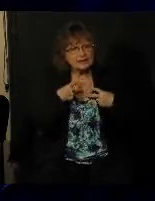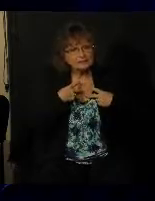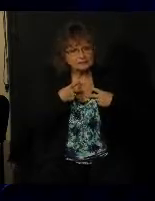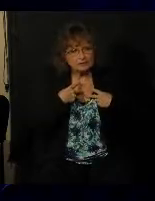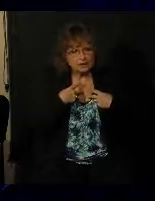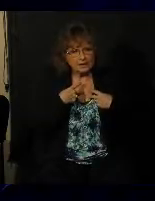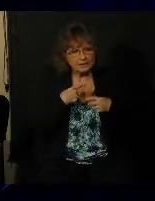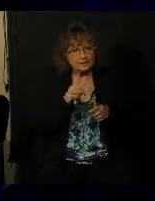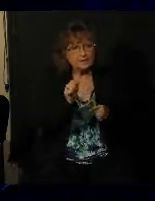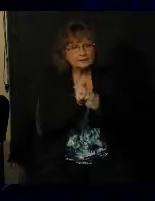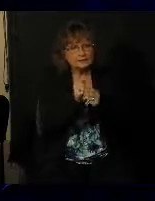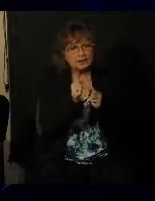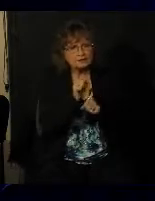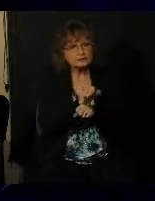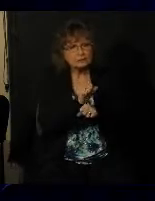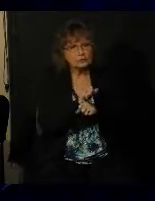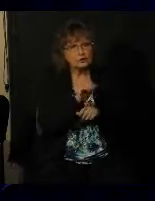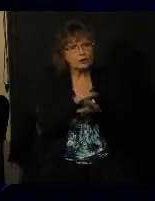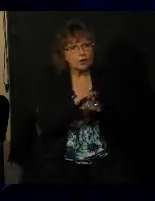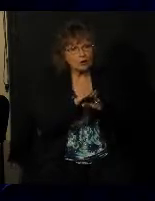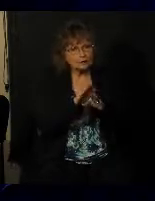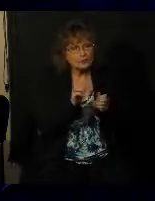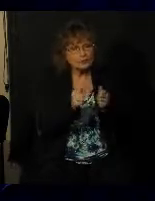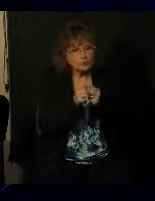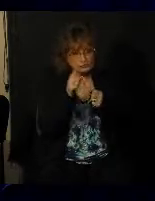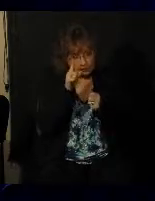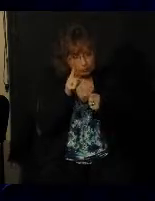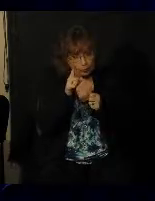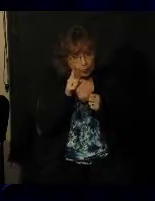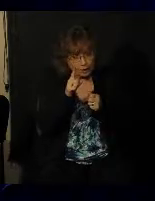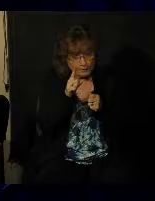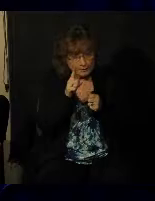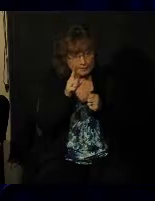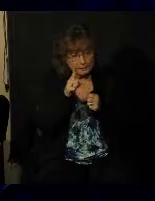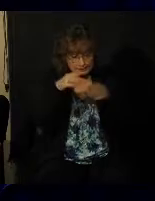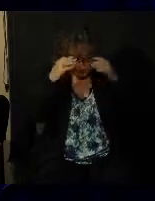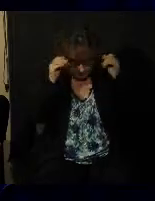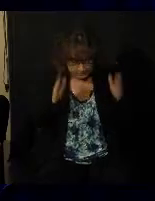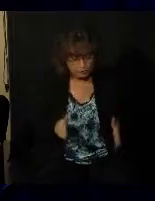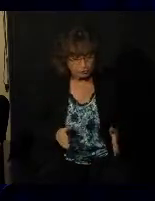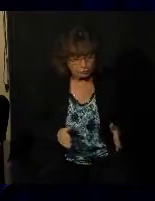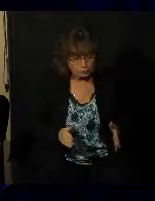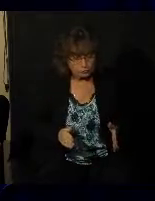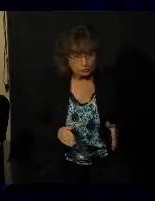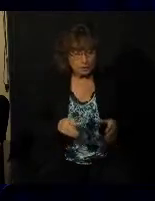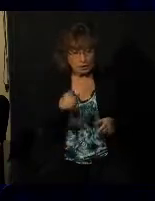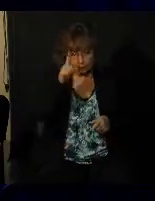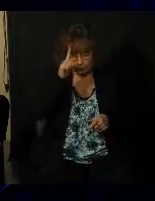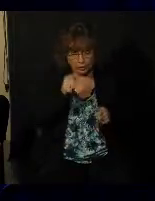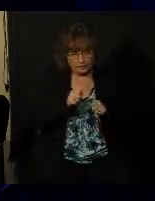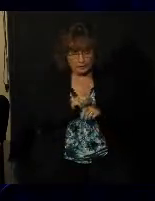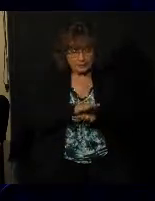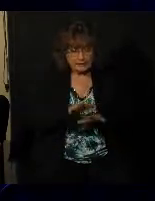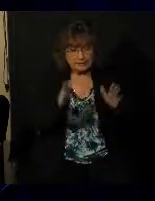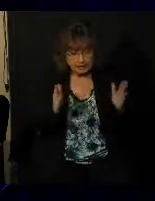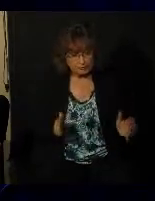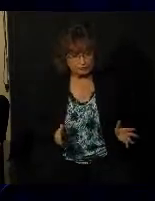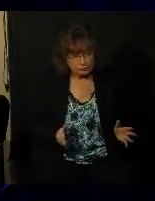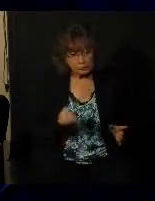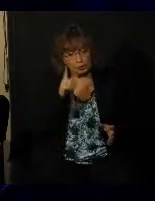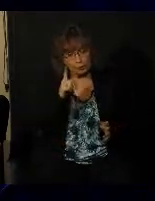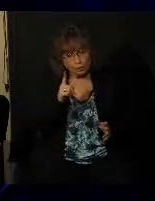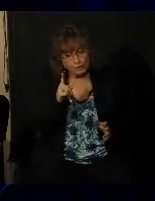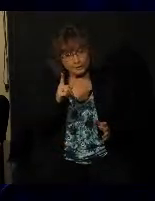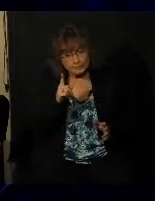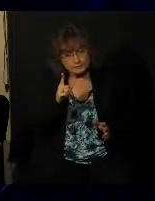that's at, in shop or classroom, whatever. You're so much with somebody